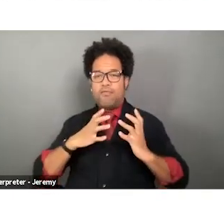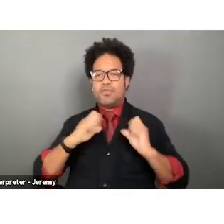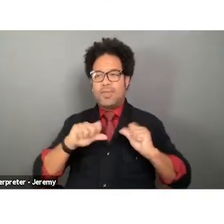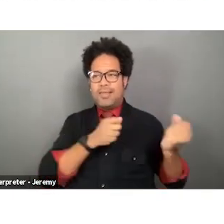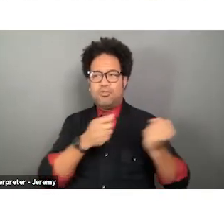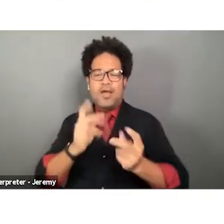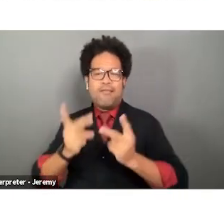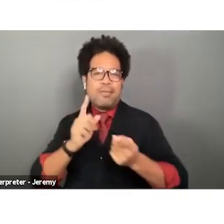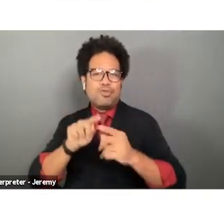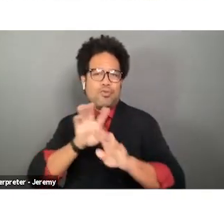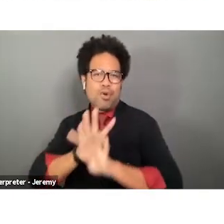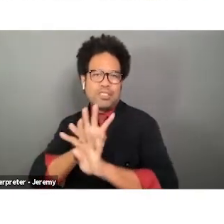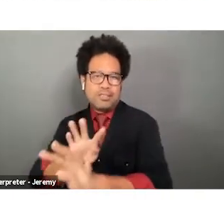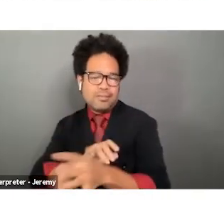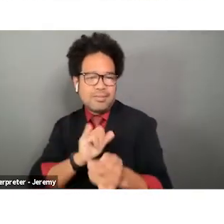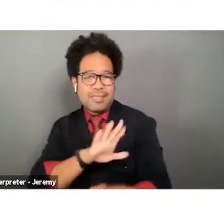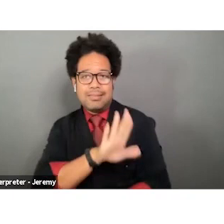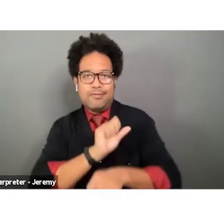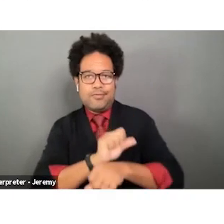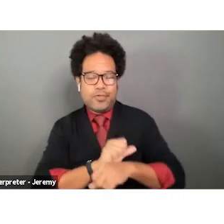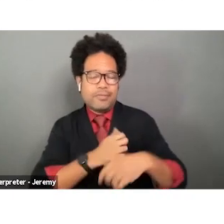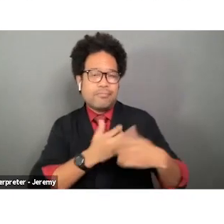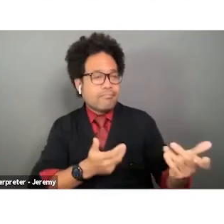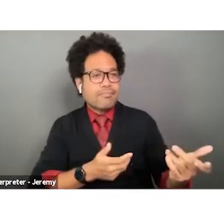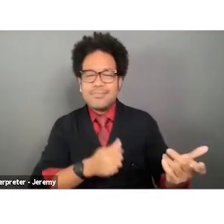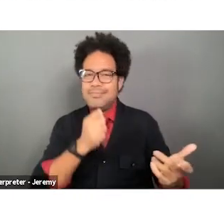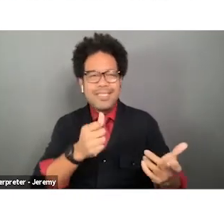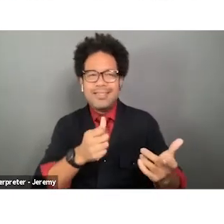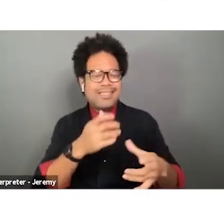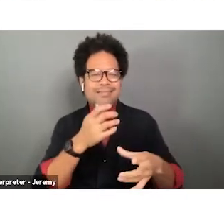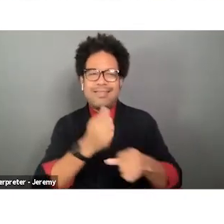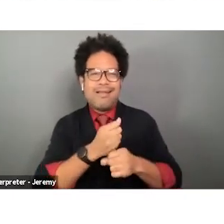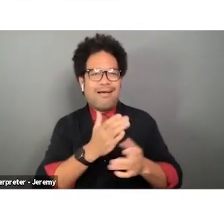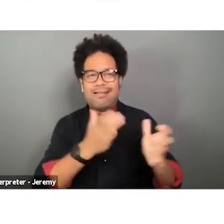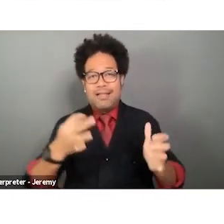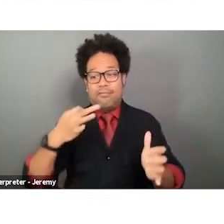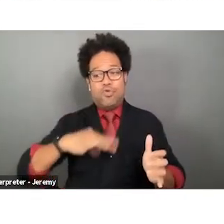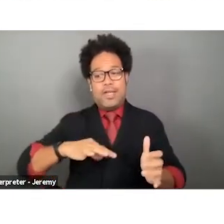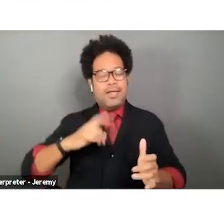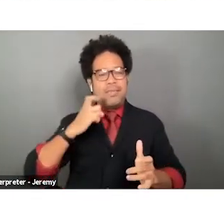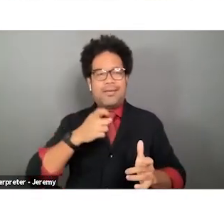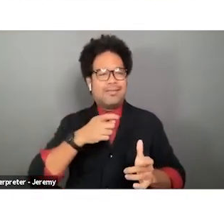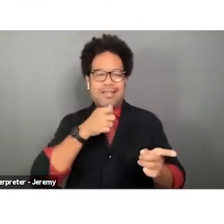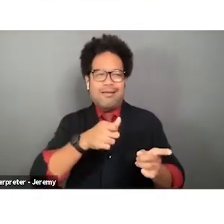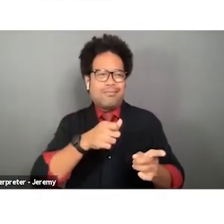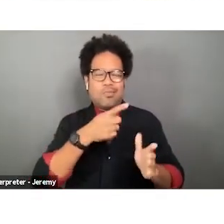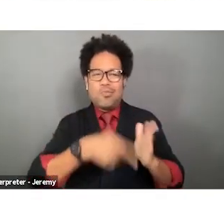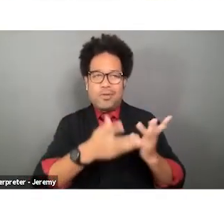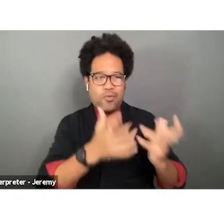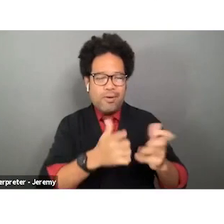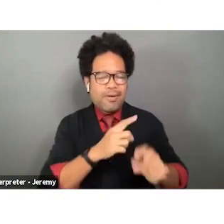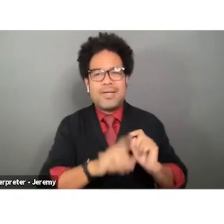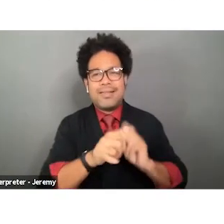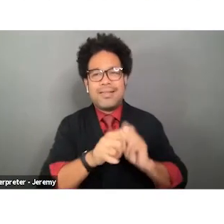marches. That was him. That was his work. You know, he doesn't get a lot of credit because that wasn't what he was looking for, but folks like him are the